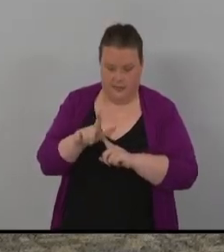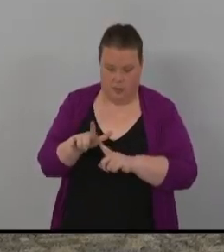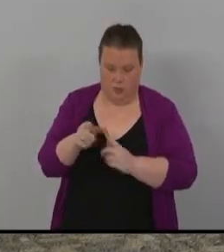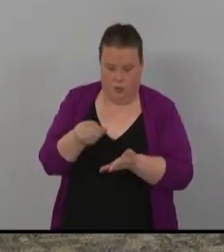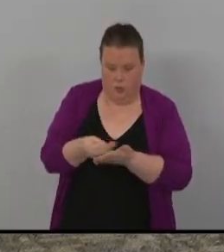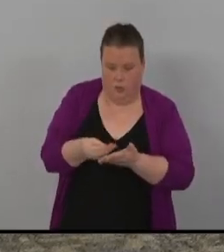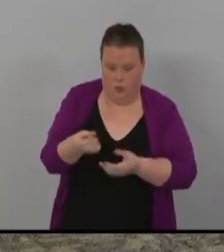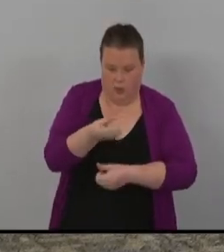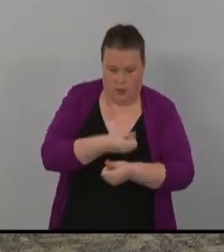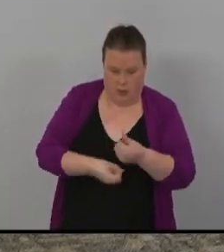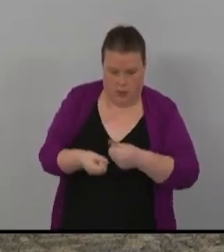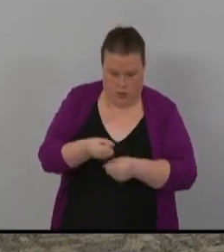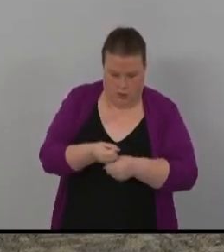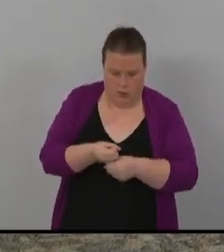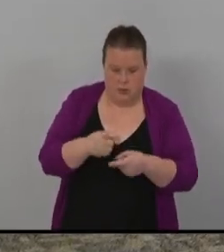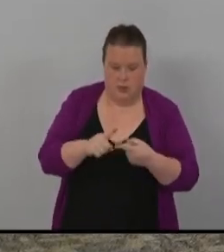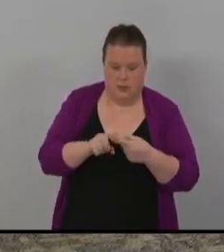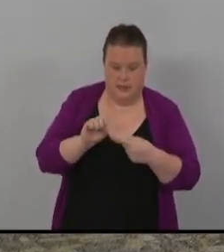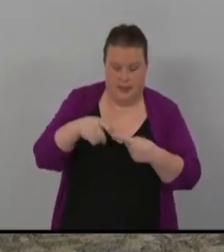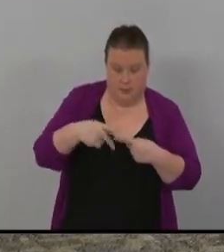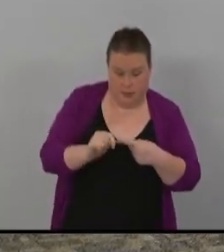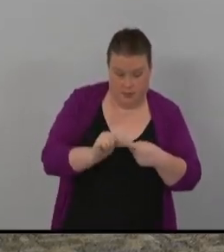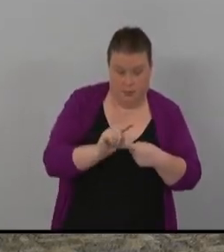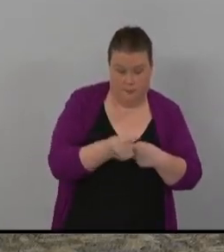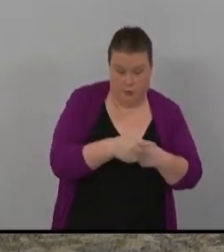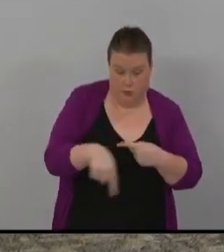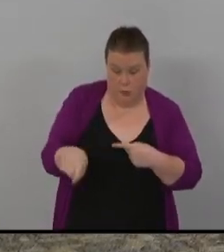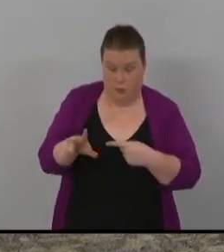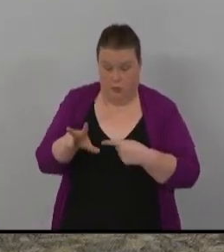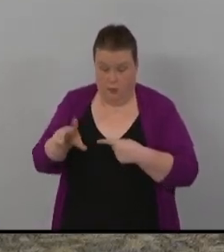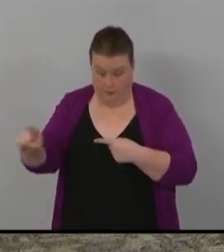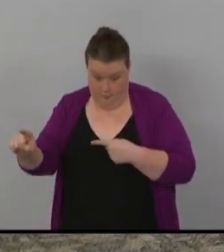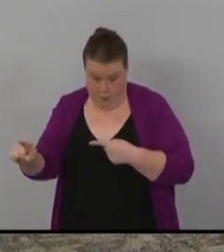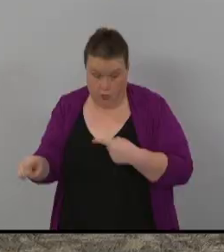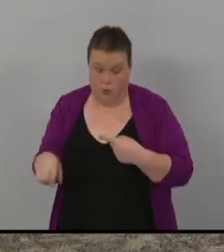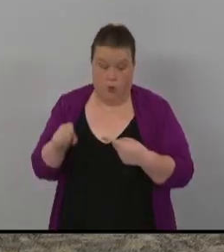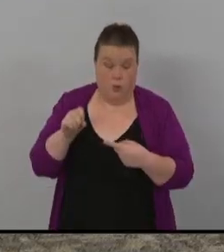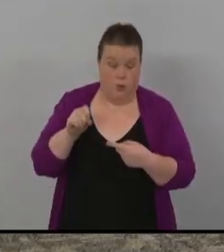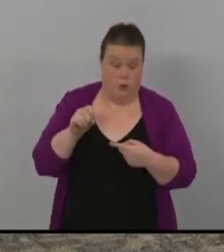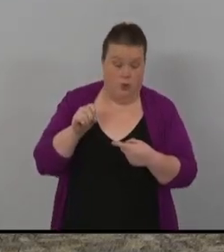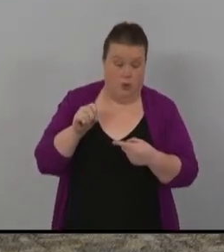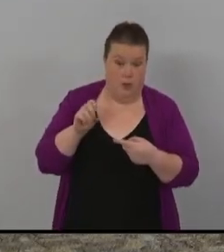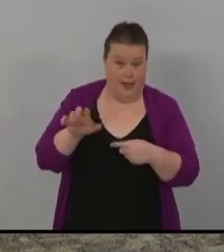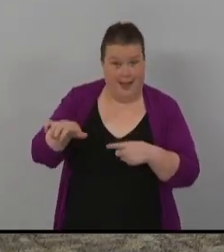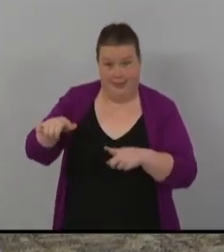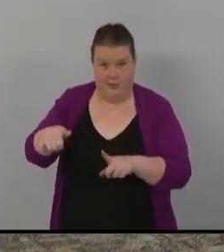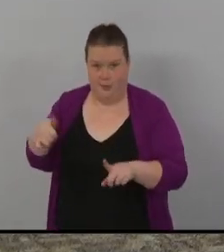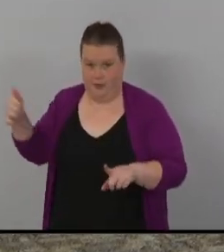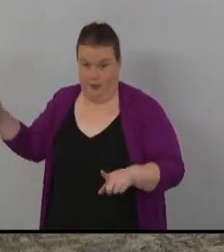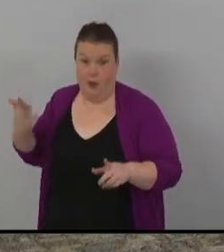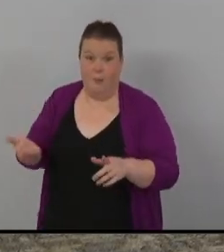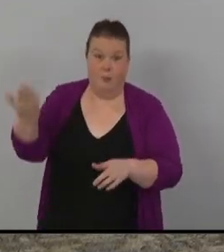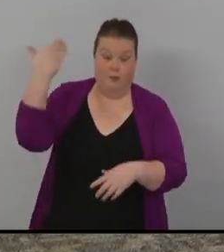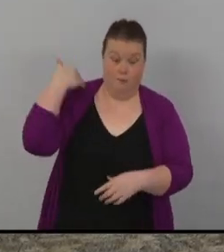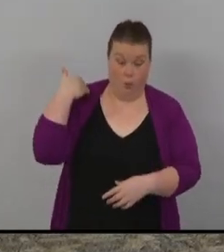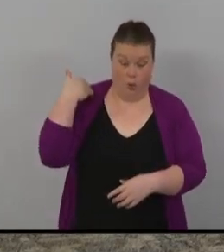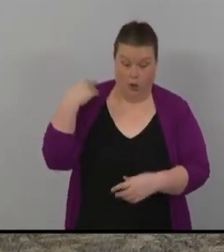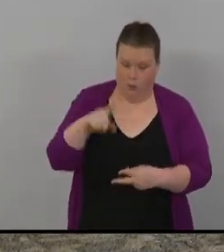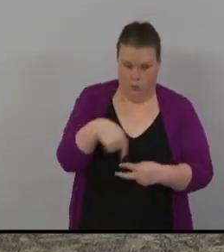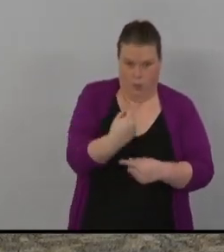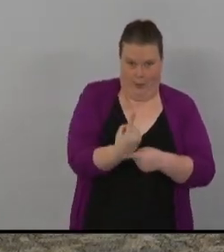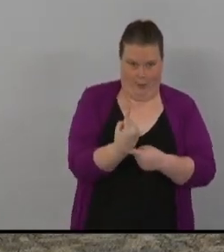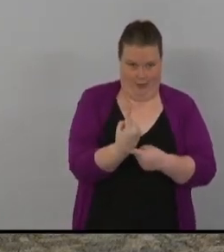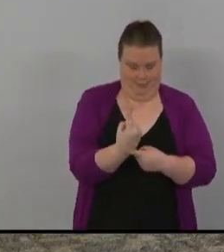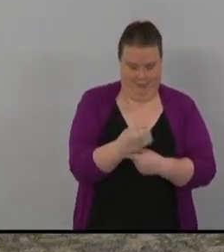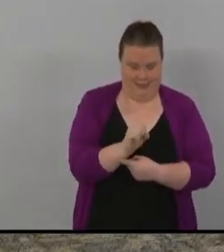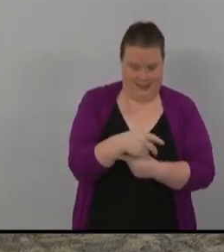August 31. We still have, originally you could only have September 1 through August 31, and